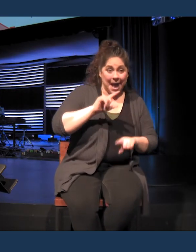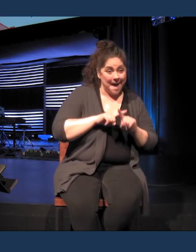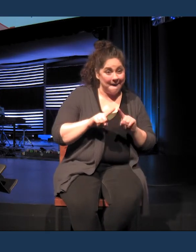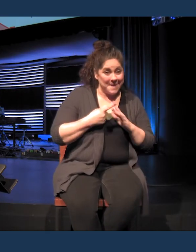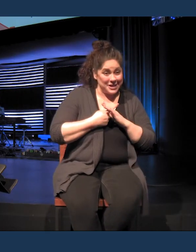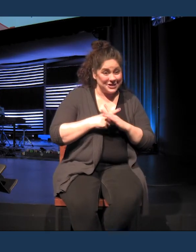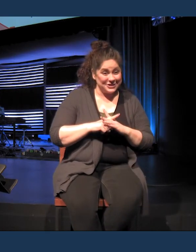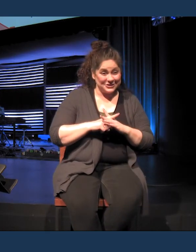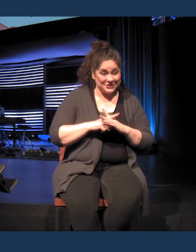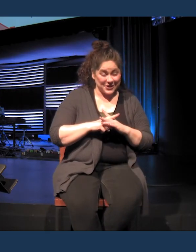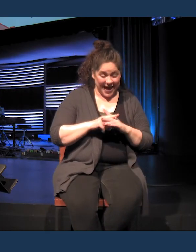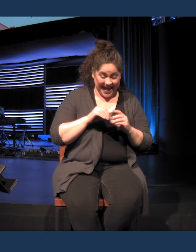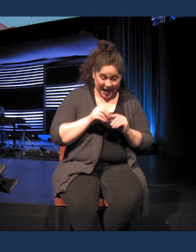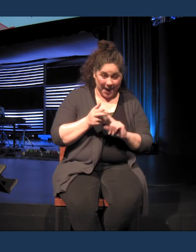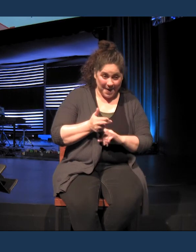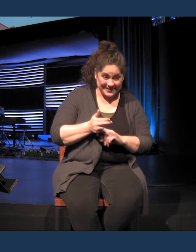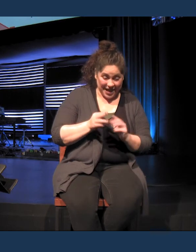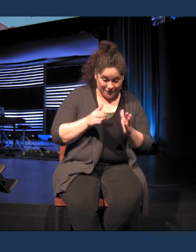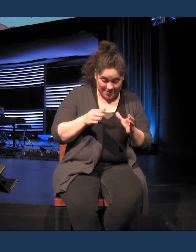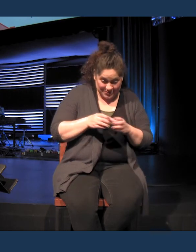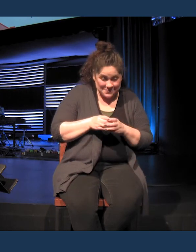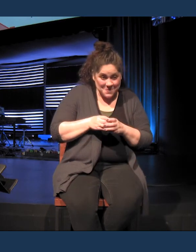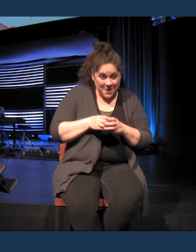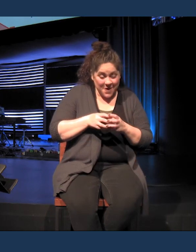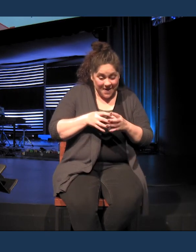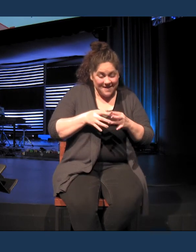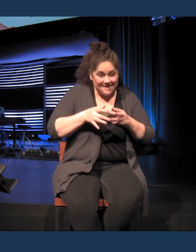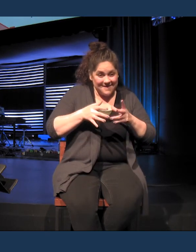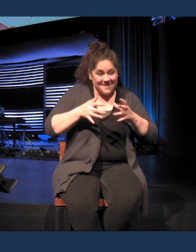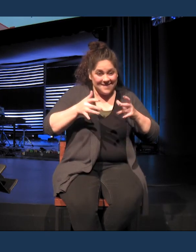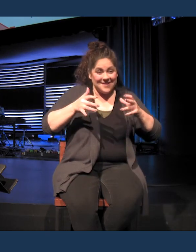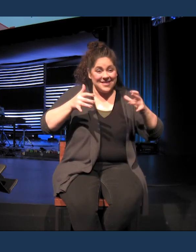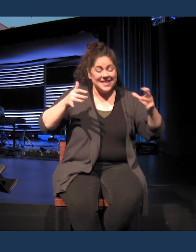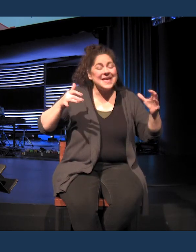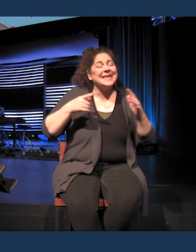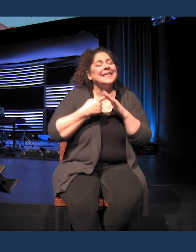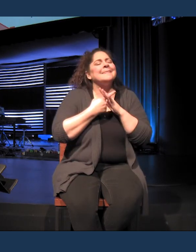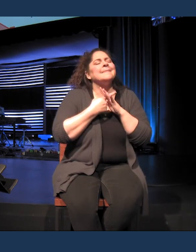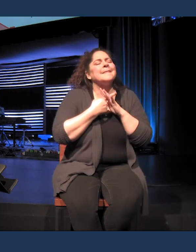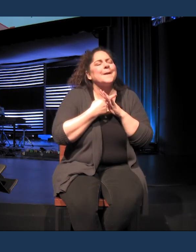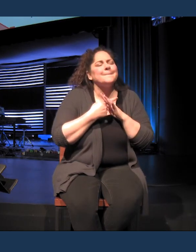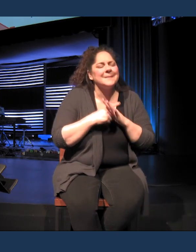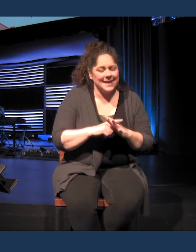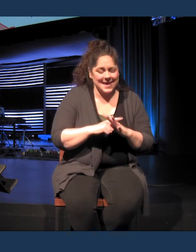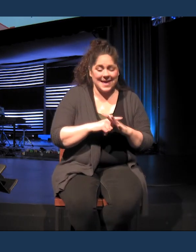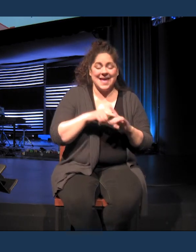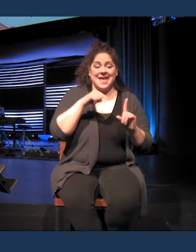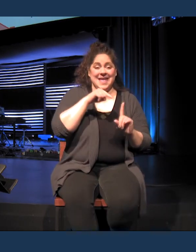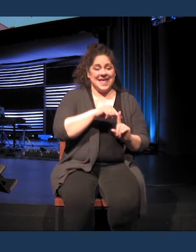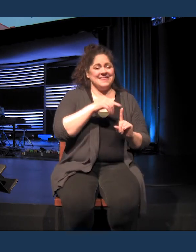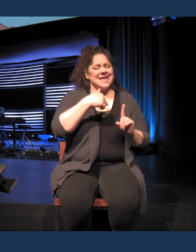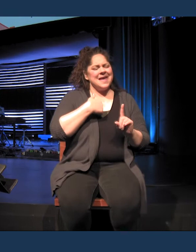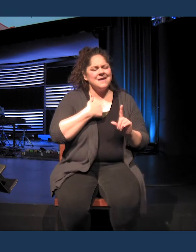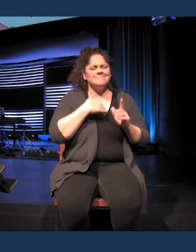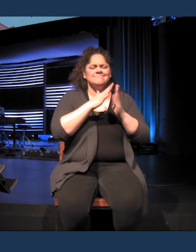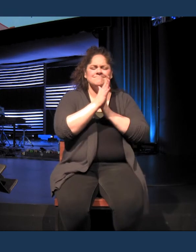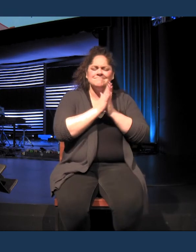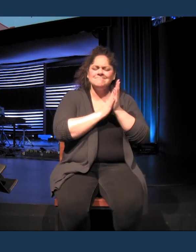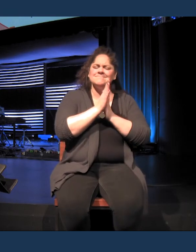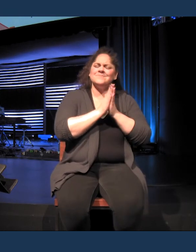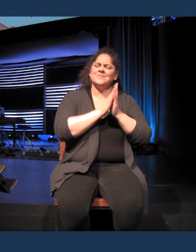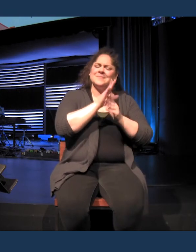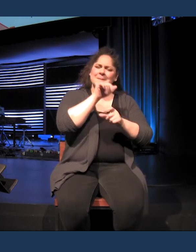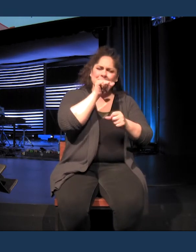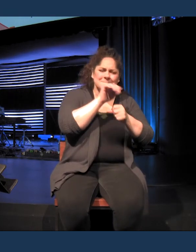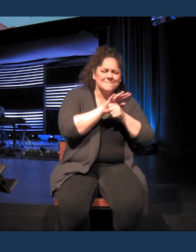way. But from the very beginning, this church had a passion and a commitment to